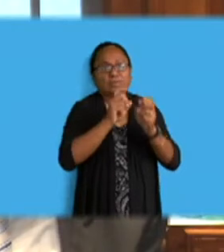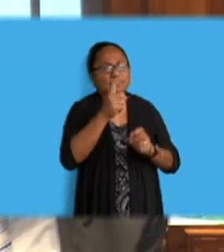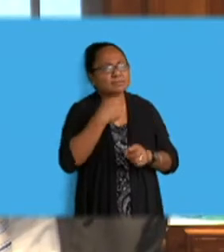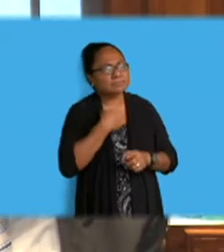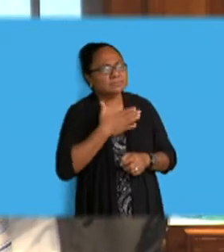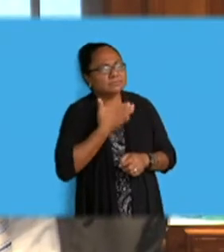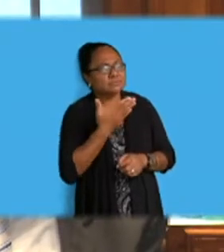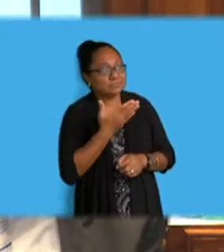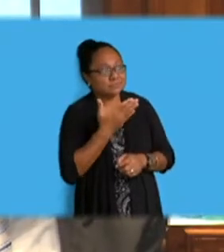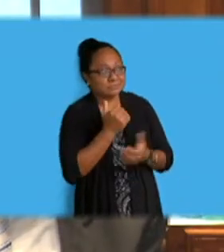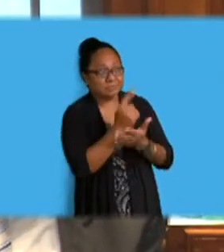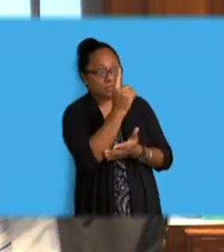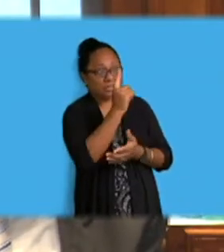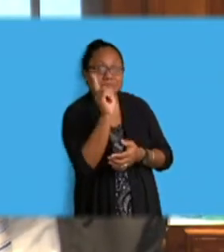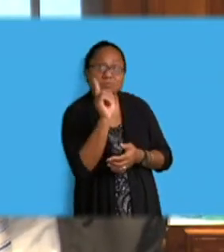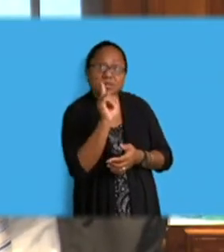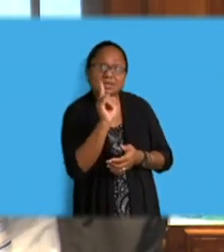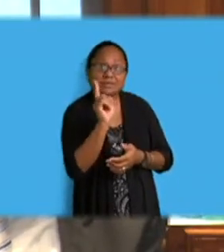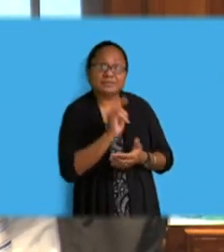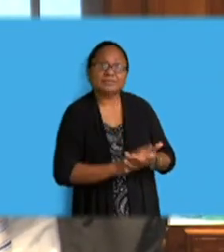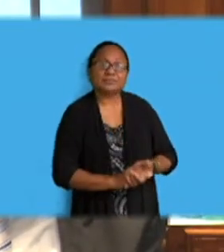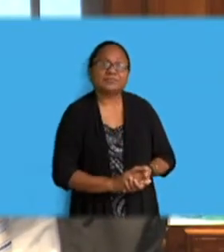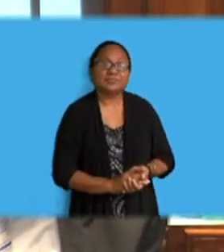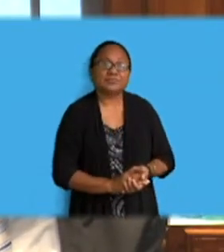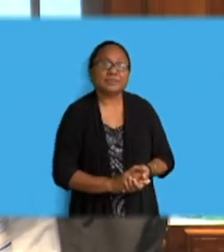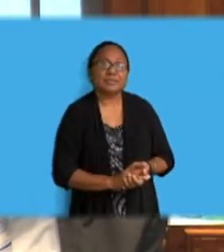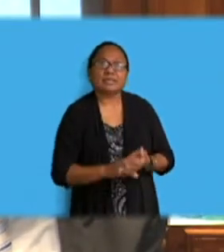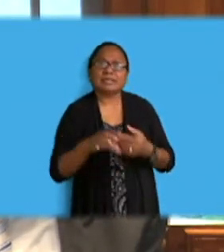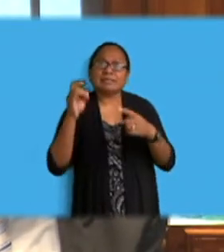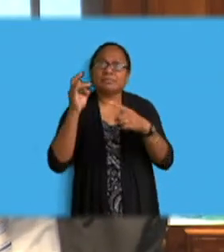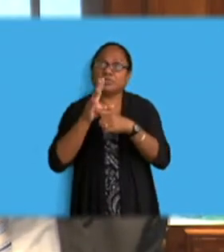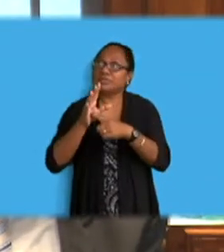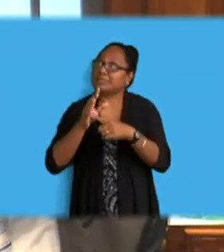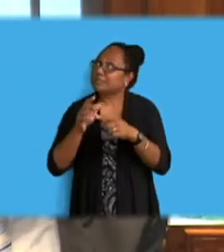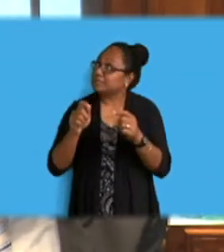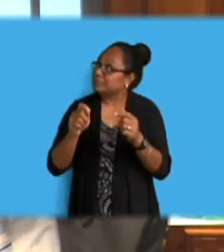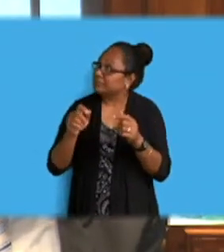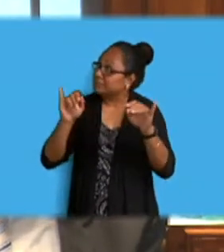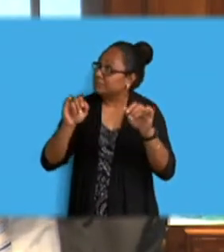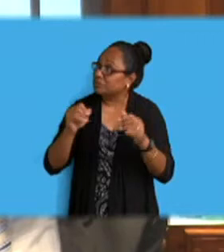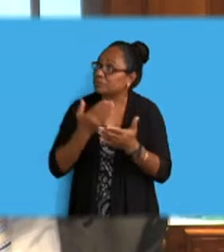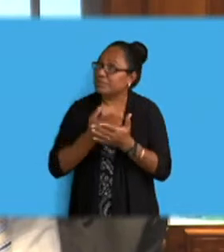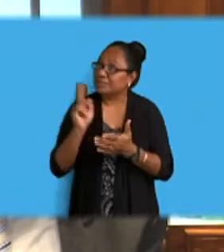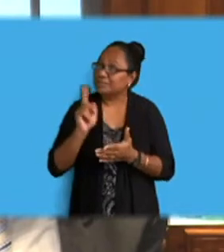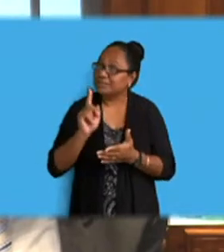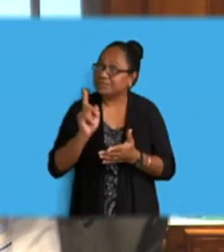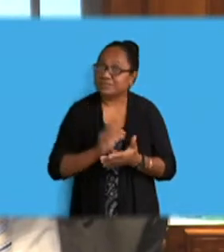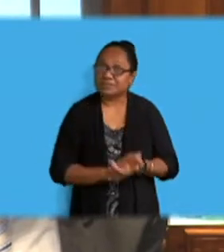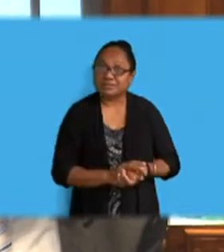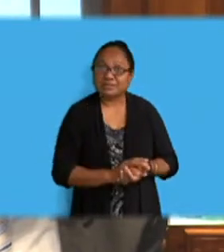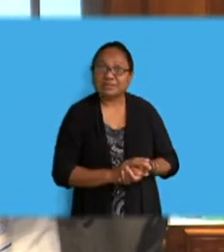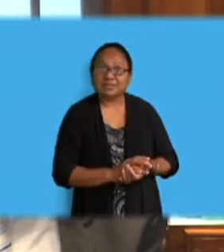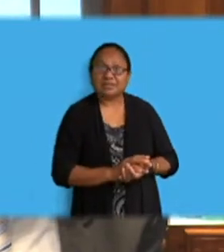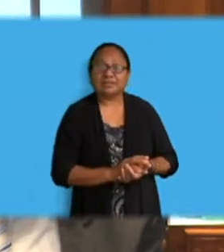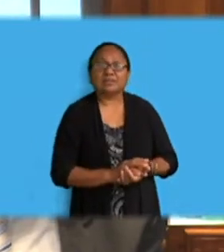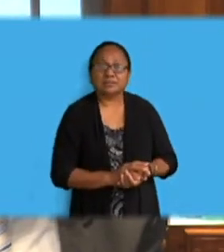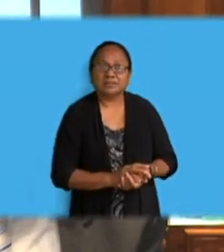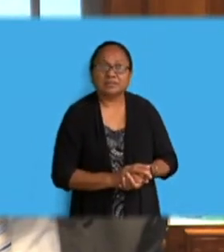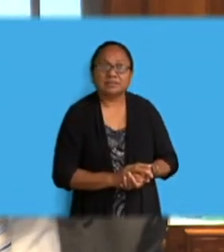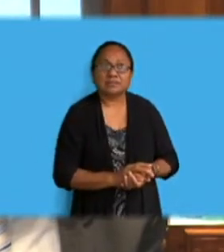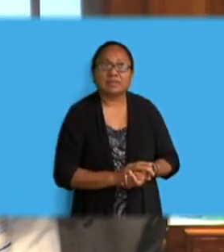me more, Deputy Speaker, was the key sessions on salient issues central to development, including rising